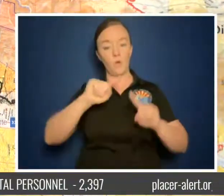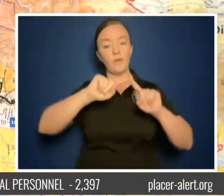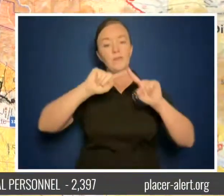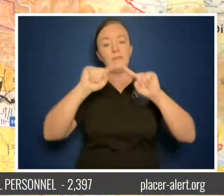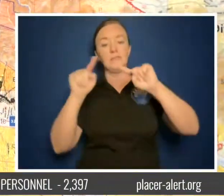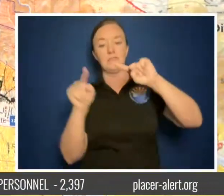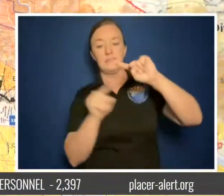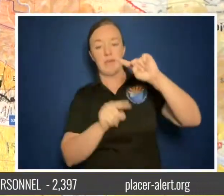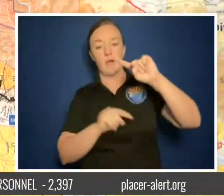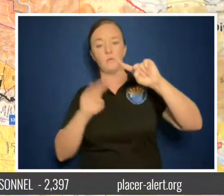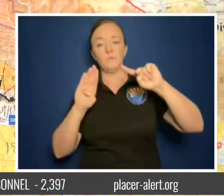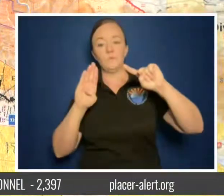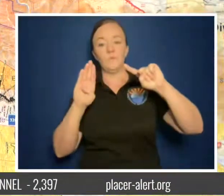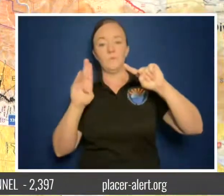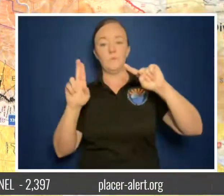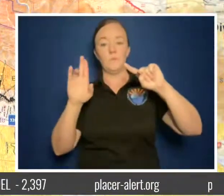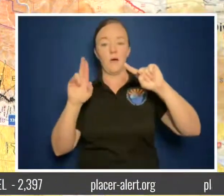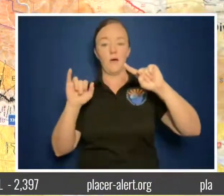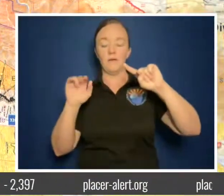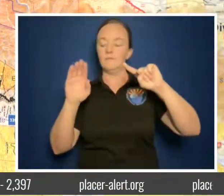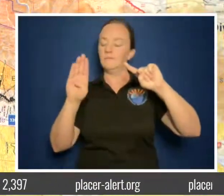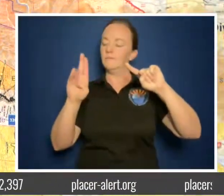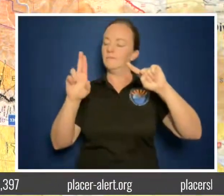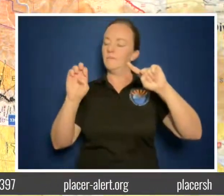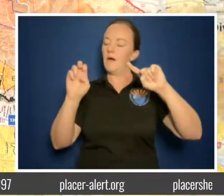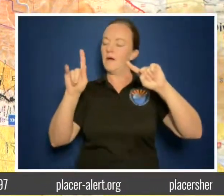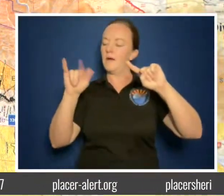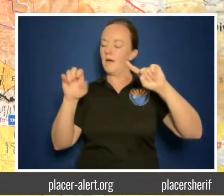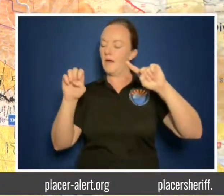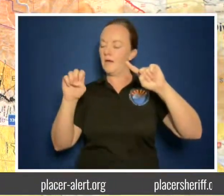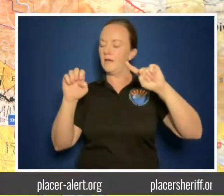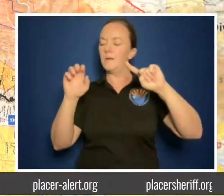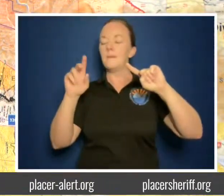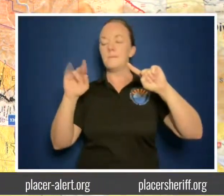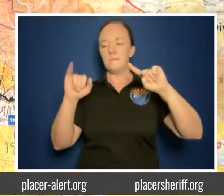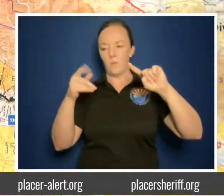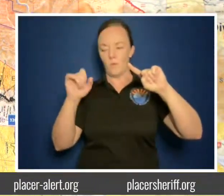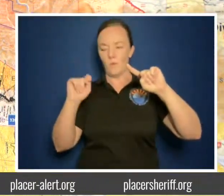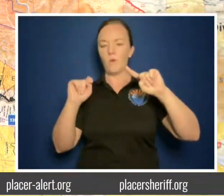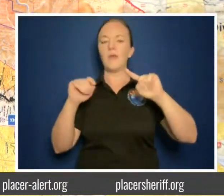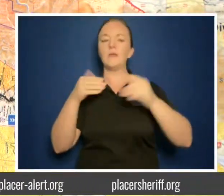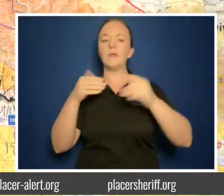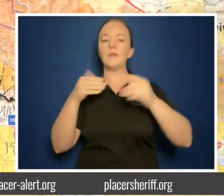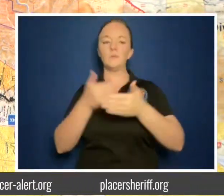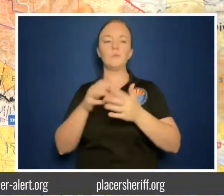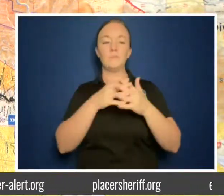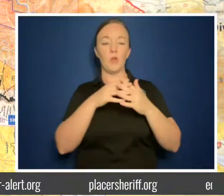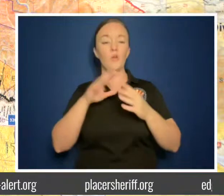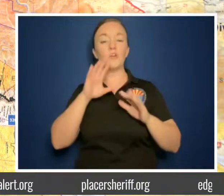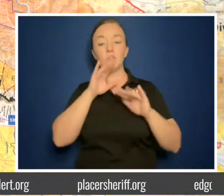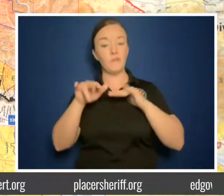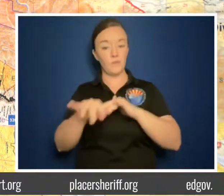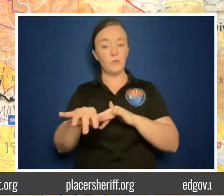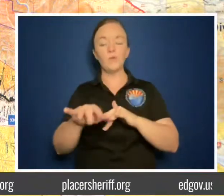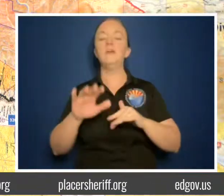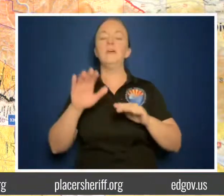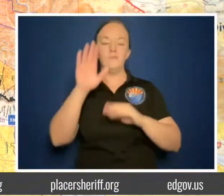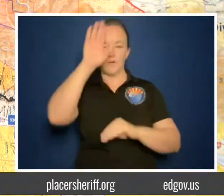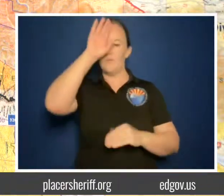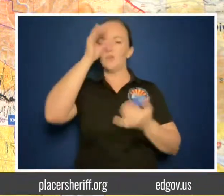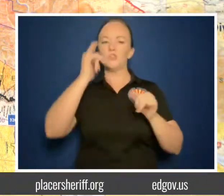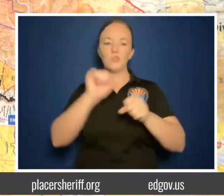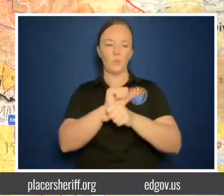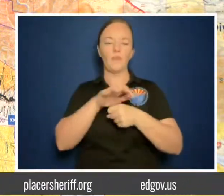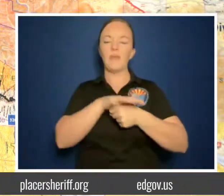River, the crews are continuing to work this area down here. There's dozers have put